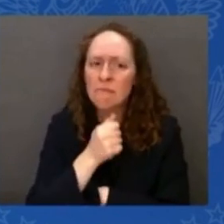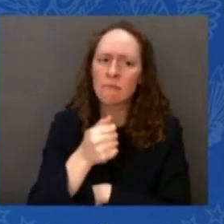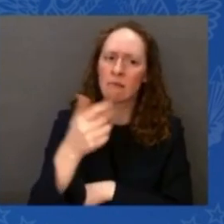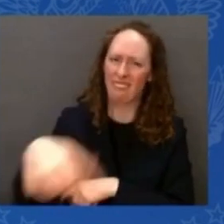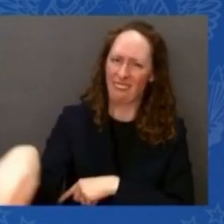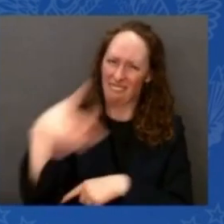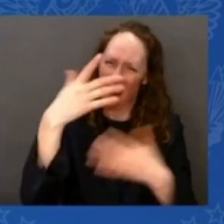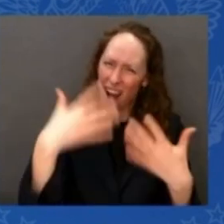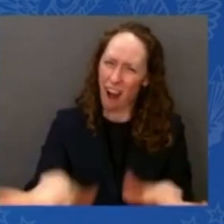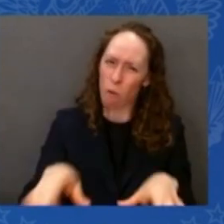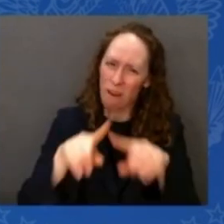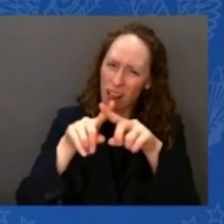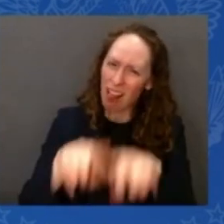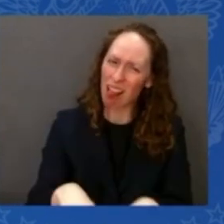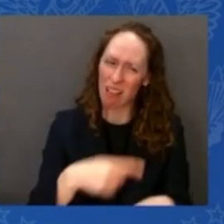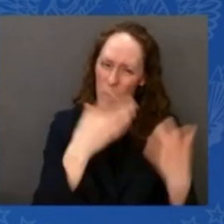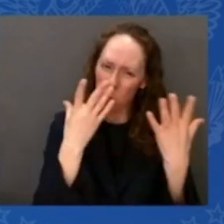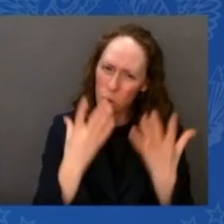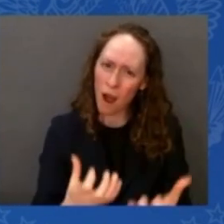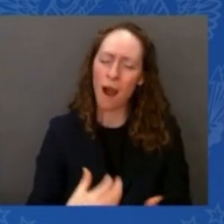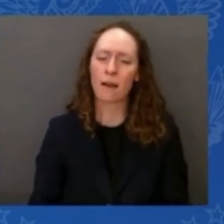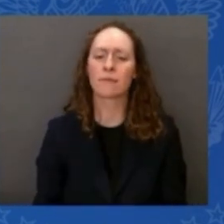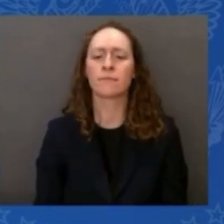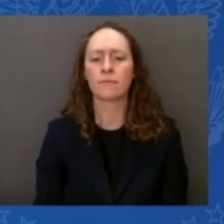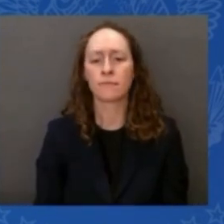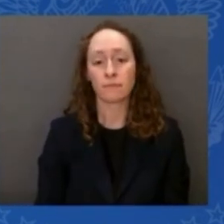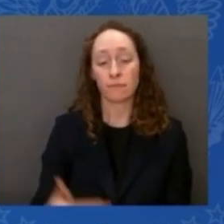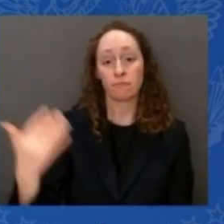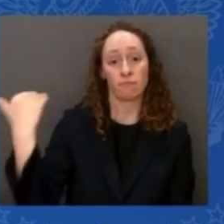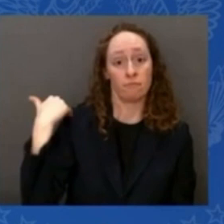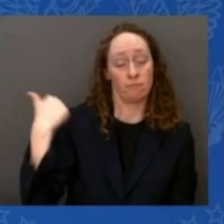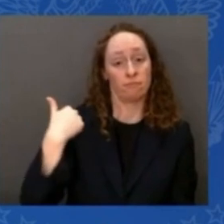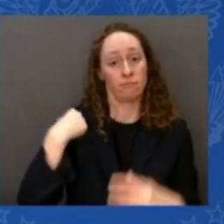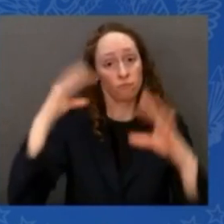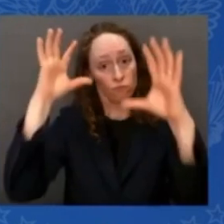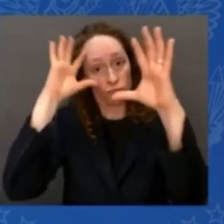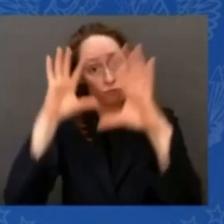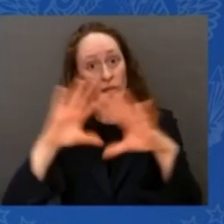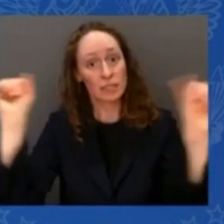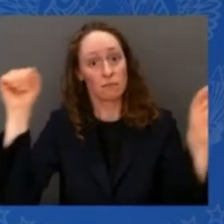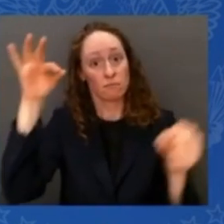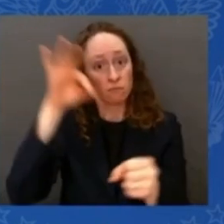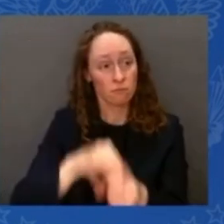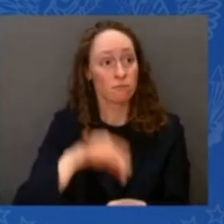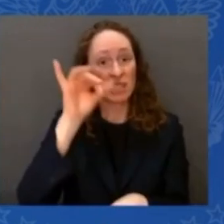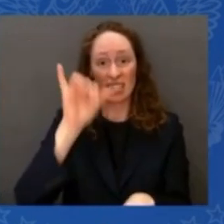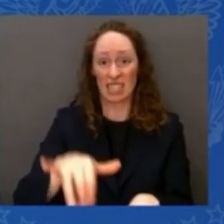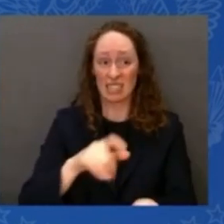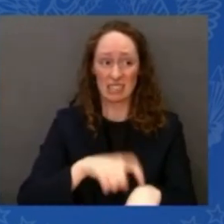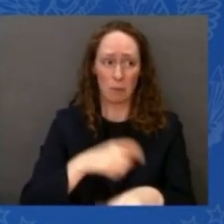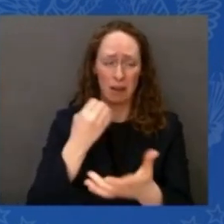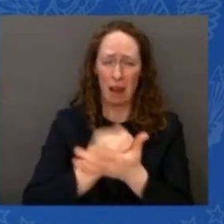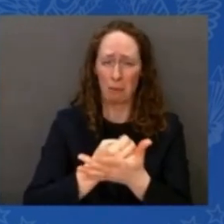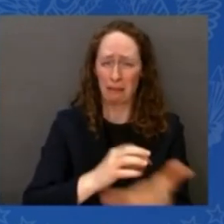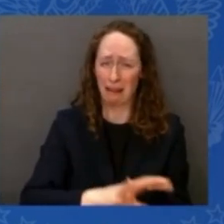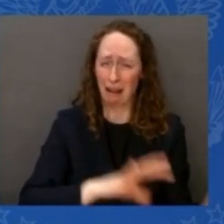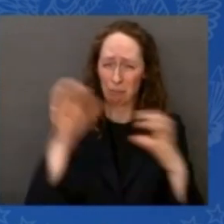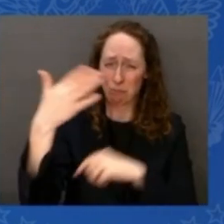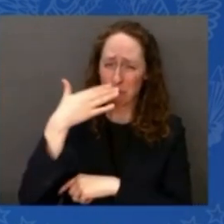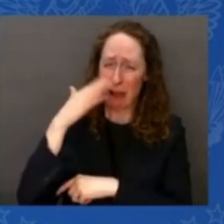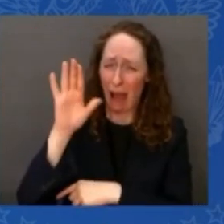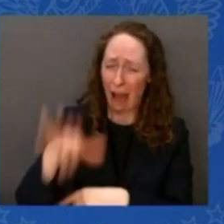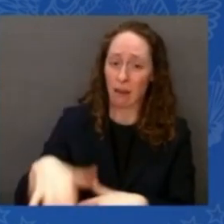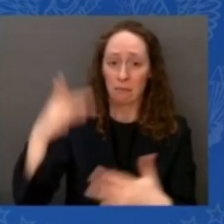was reeling, and the pandemic was raging. We lost over a million people. Hard to believe, but over a million